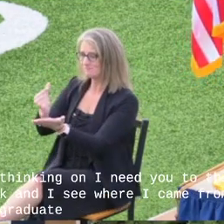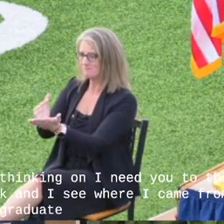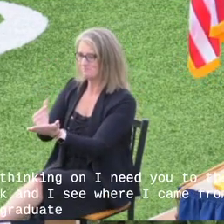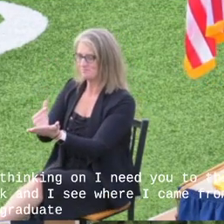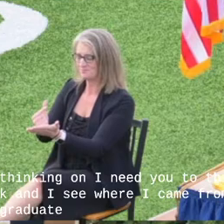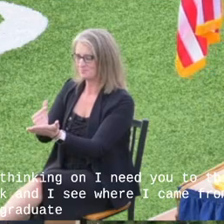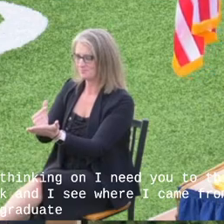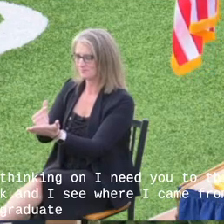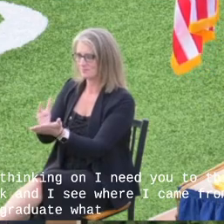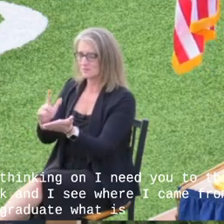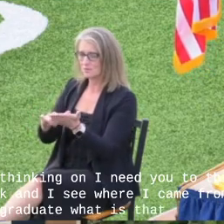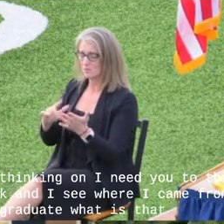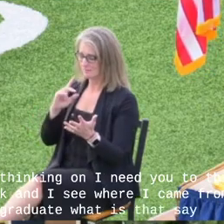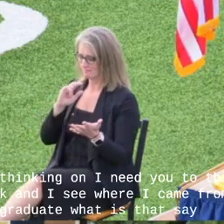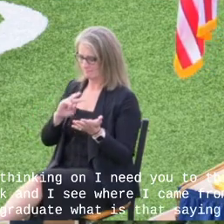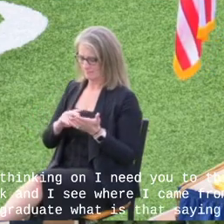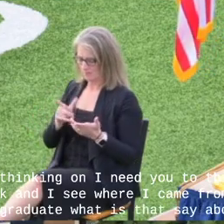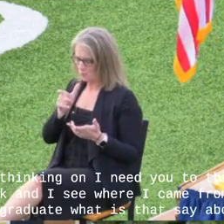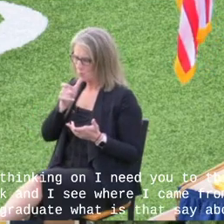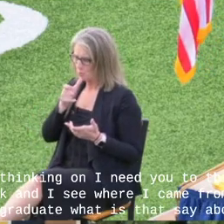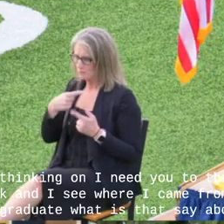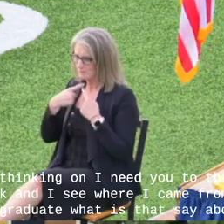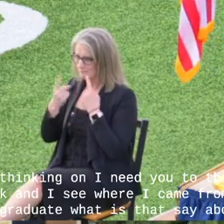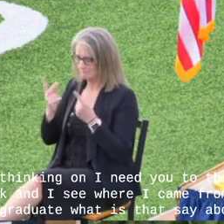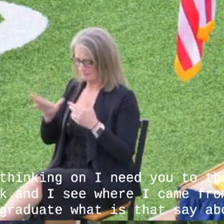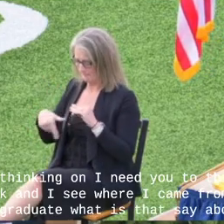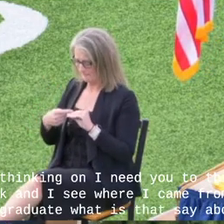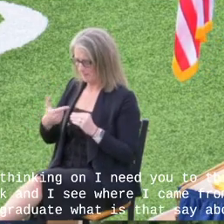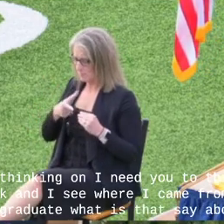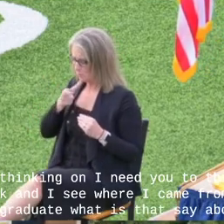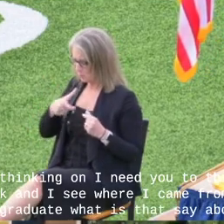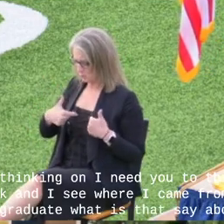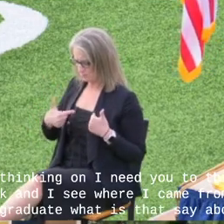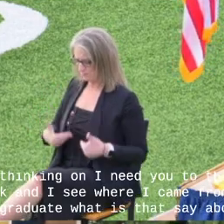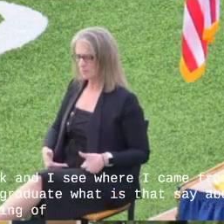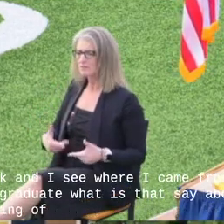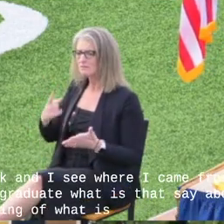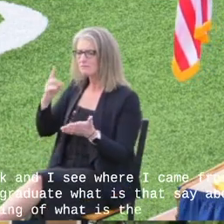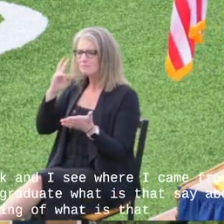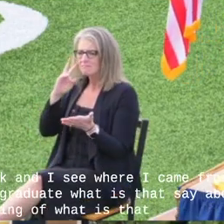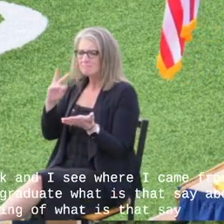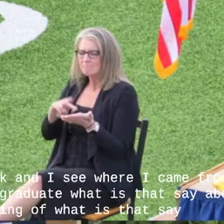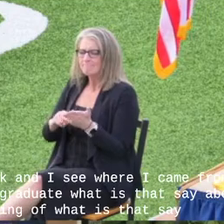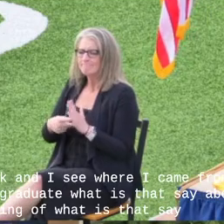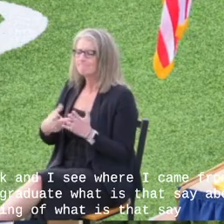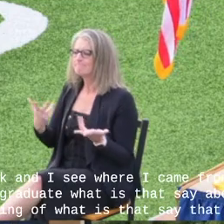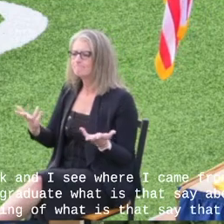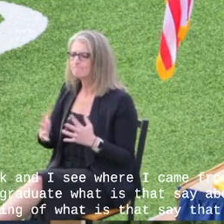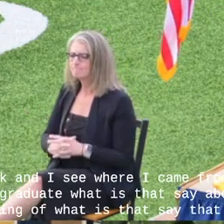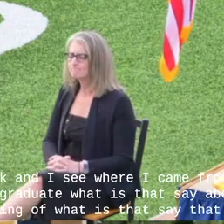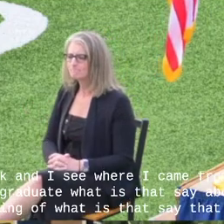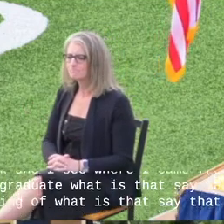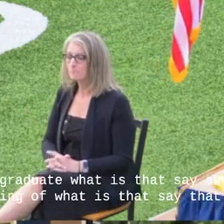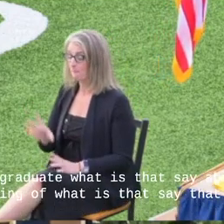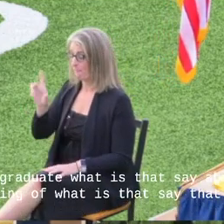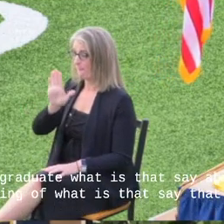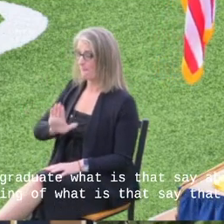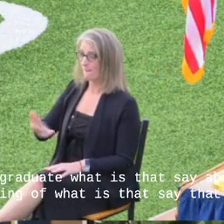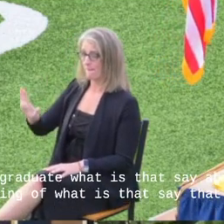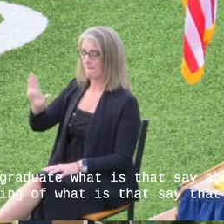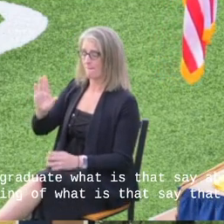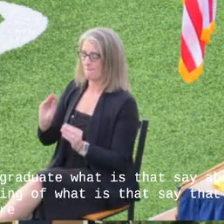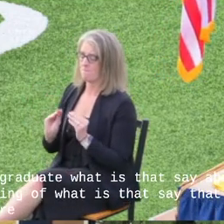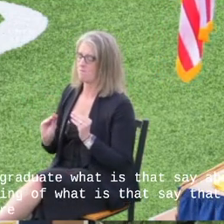graduate, what does that say about me? What am I thinking of? What does that say? That says that you